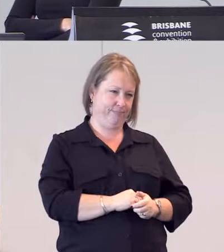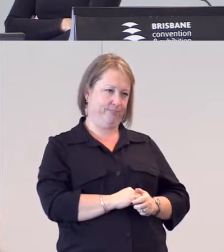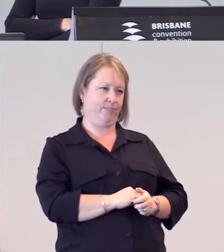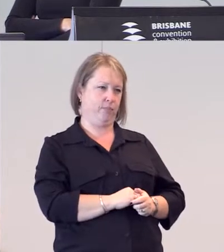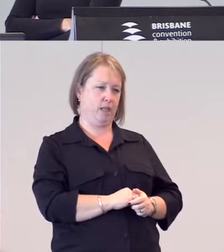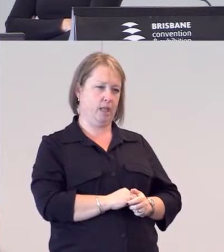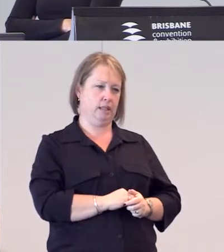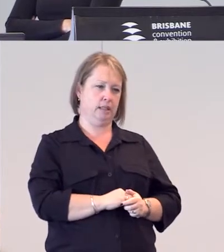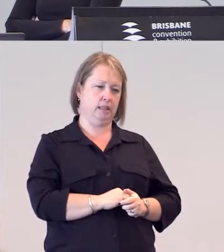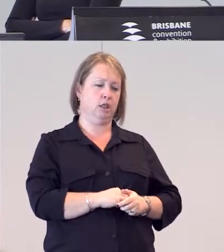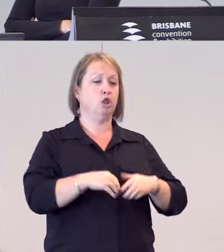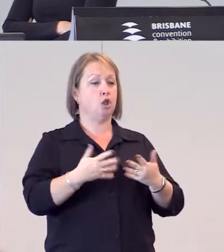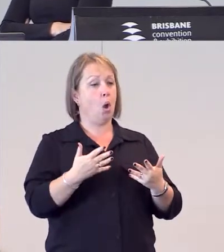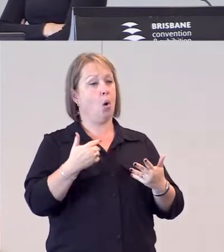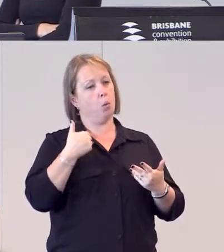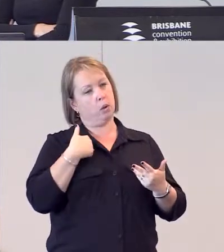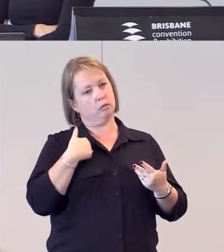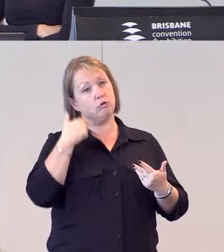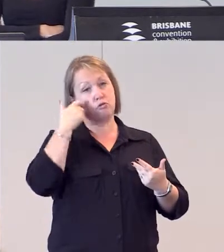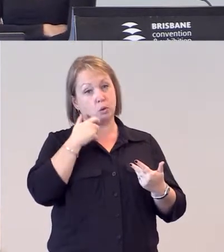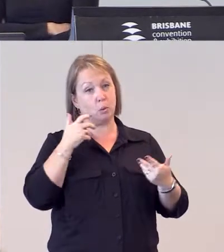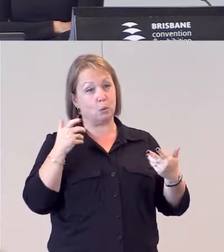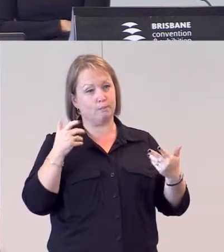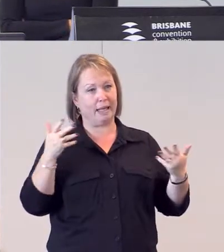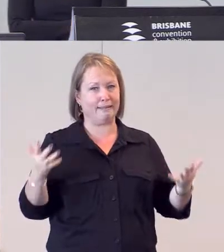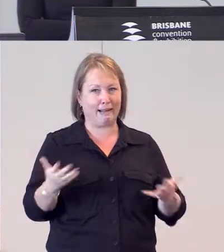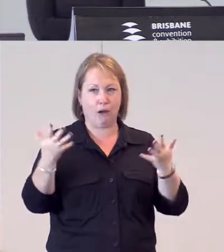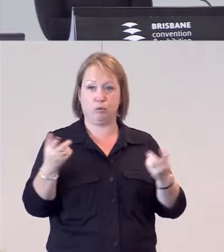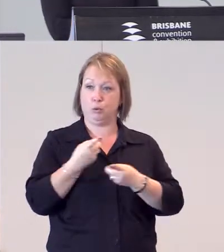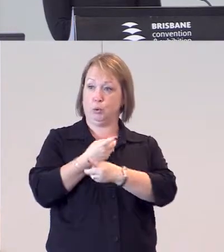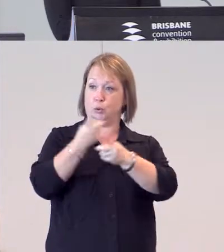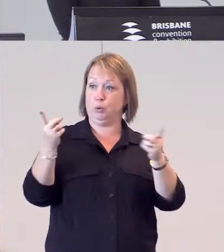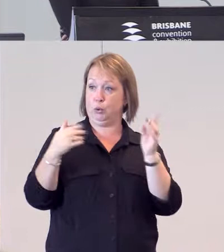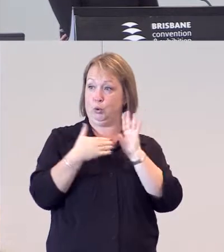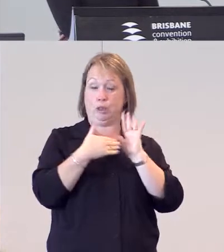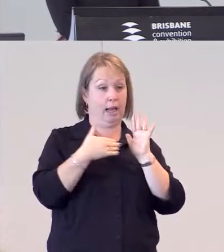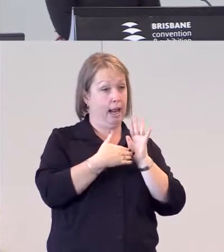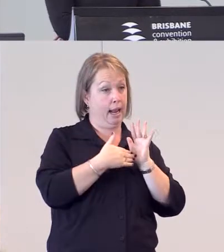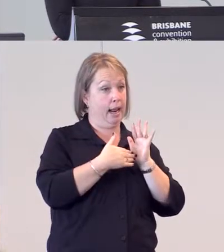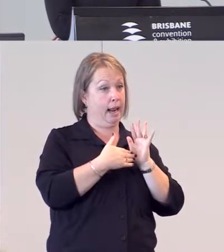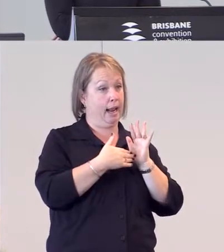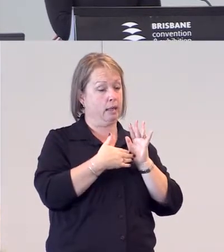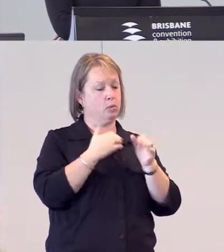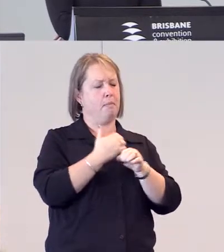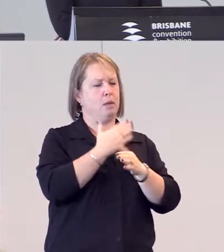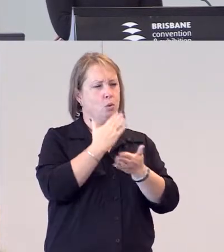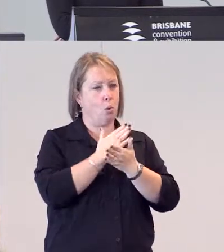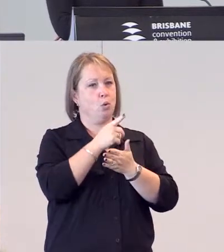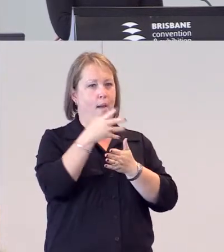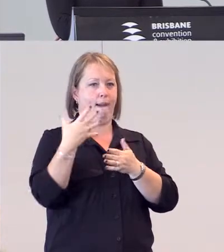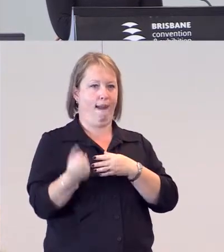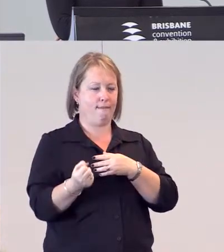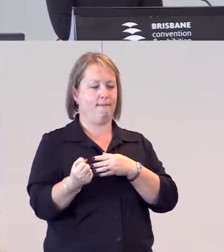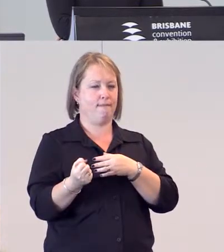So what we're going to be encouraging you to do today is to ensure that you actually have some